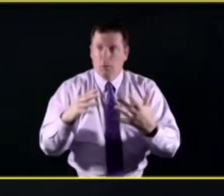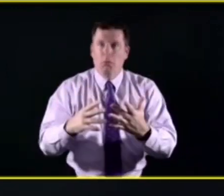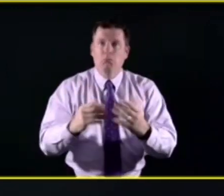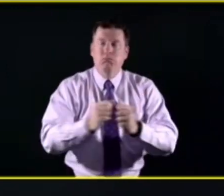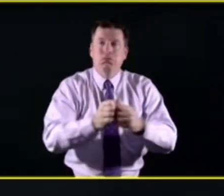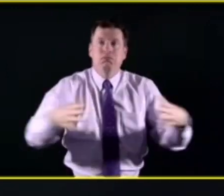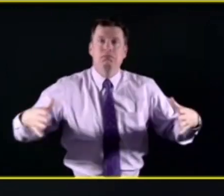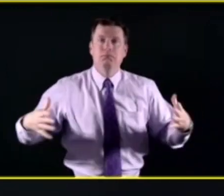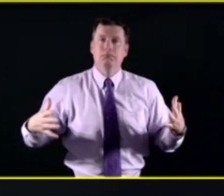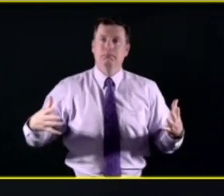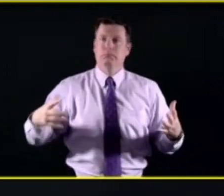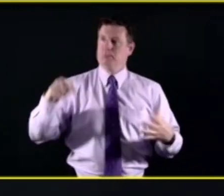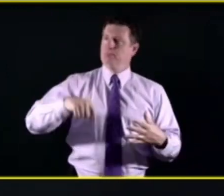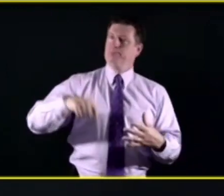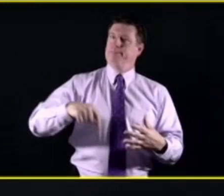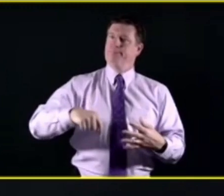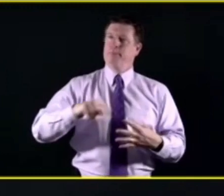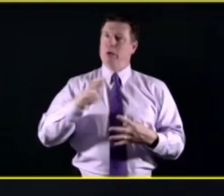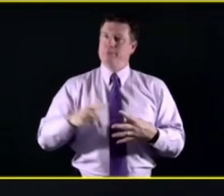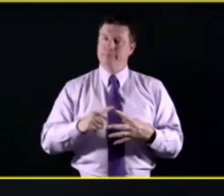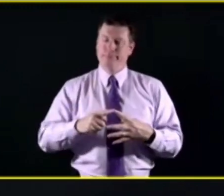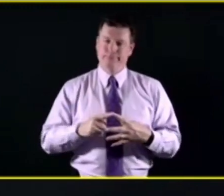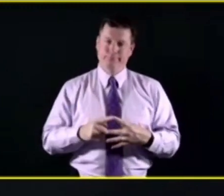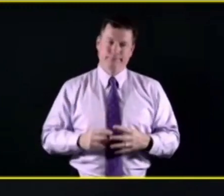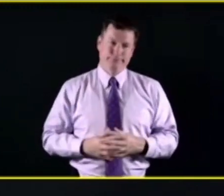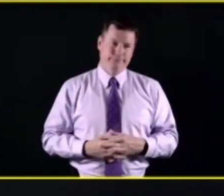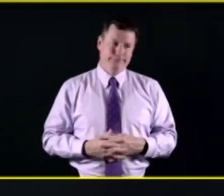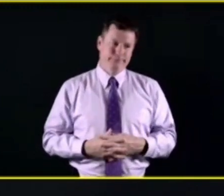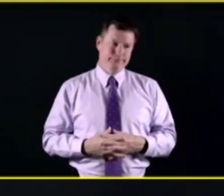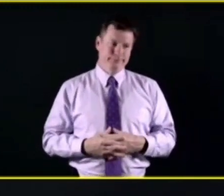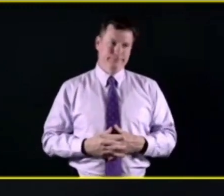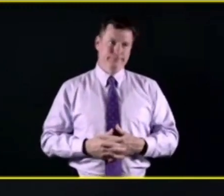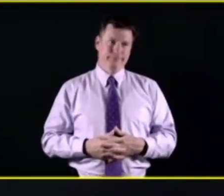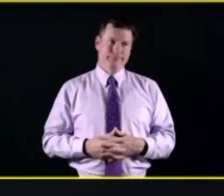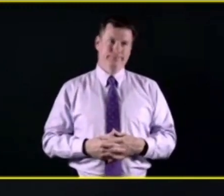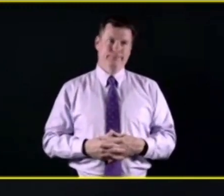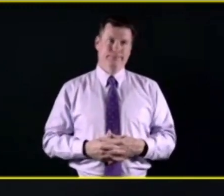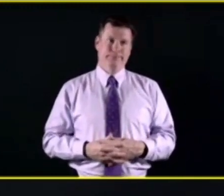Thank you. Thank you. Tanner Jubenbell at 13 WAM TV.